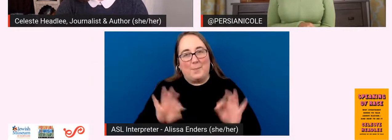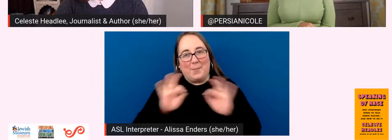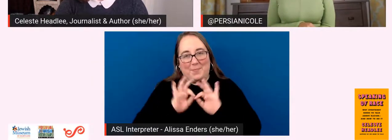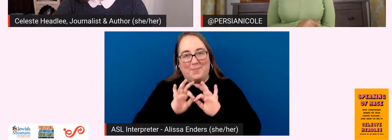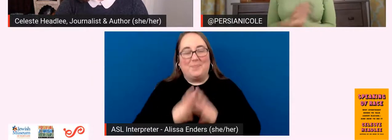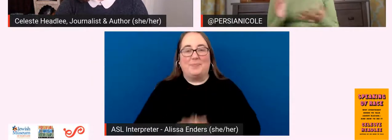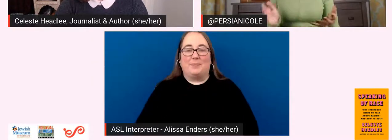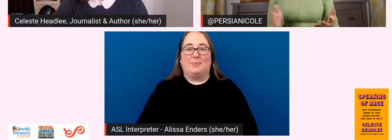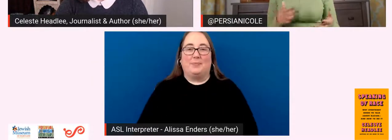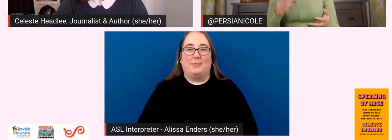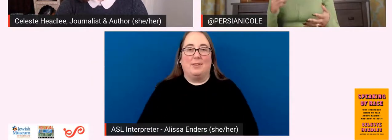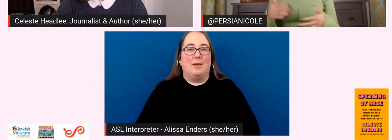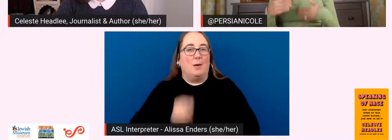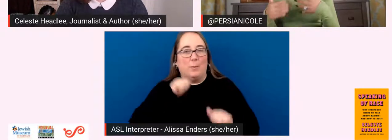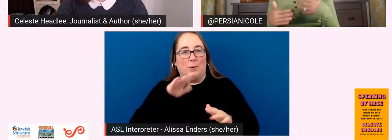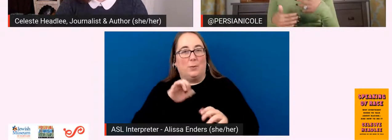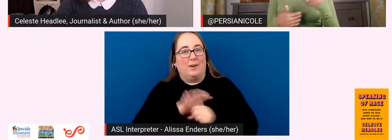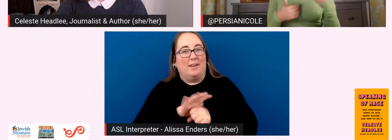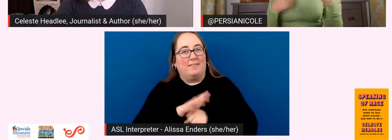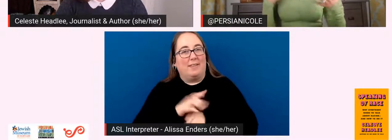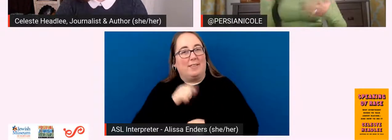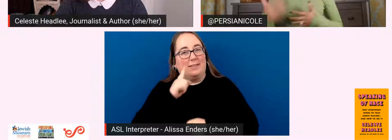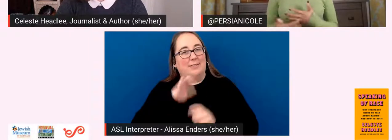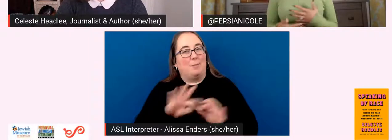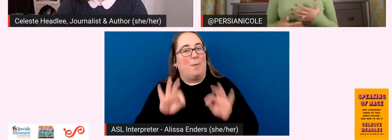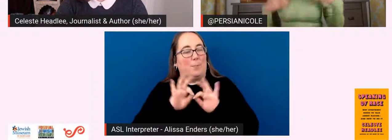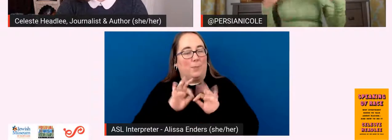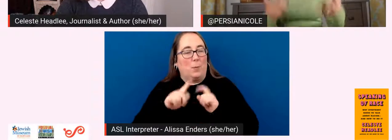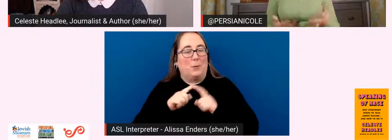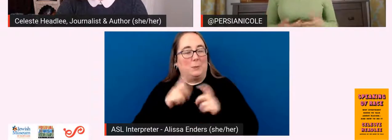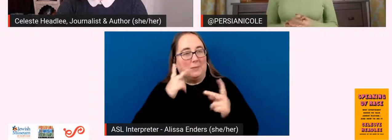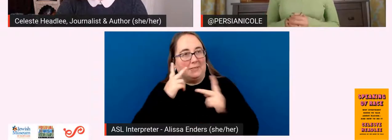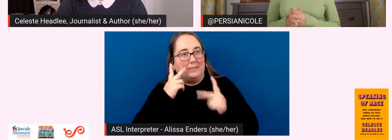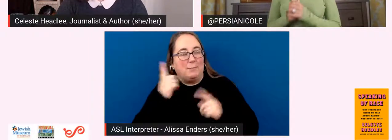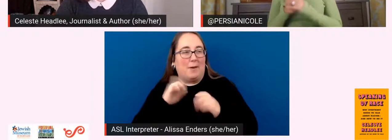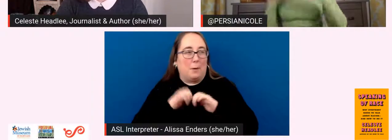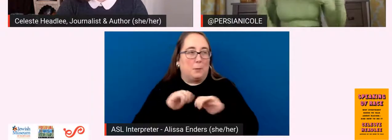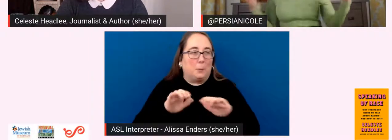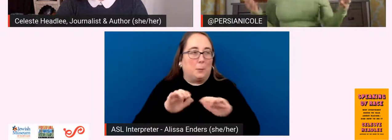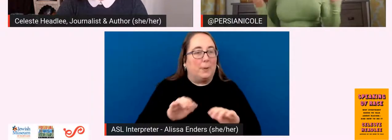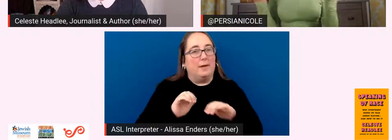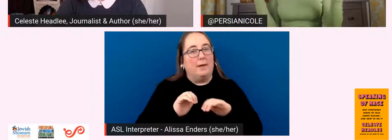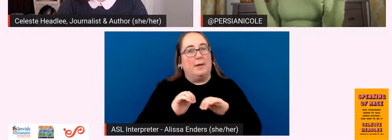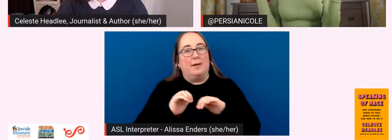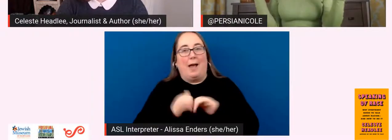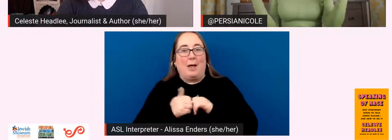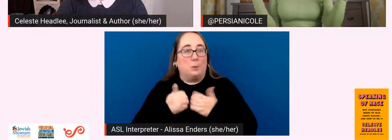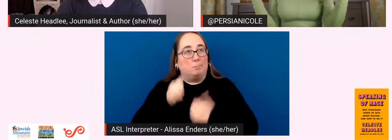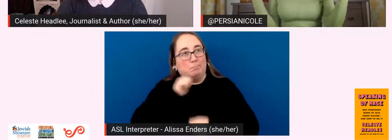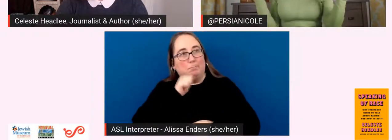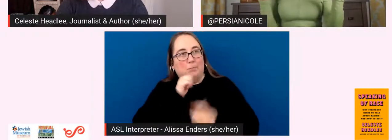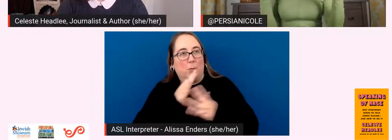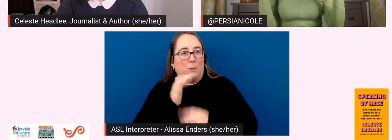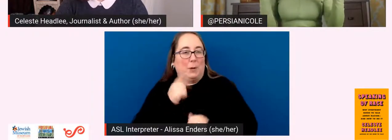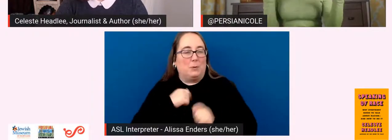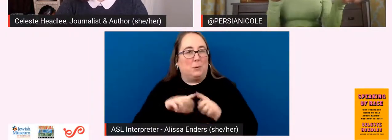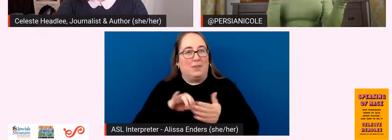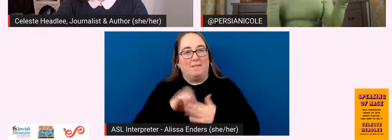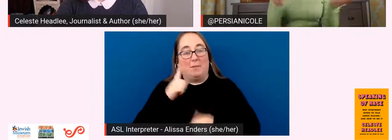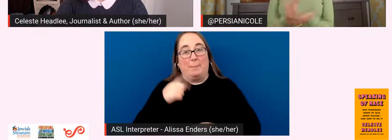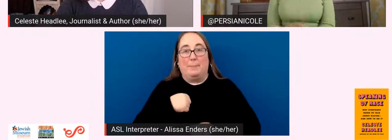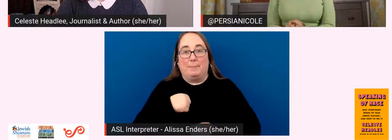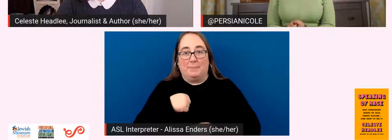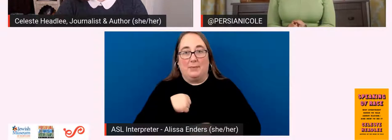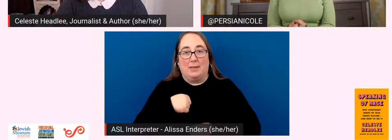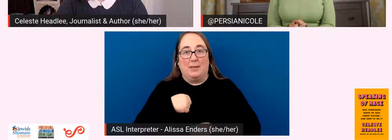Yeah, we don't do it enough. And I think it's always good when you see somebody, how you doing, how are you getting through this? So I just want to do that. I mean, for me, also